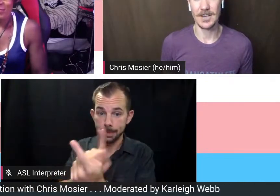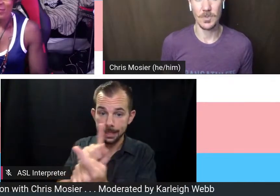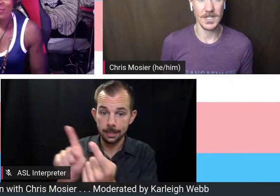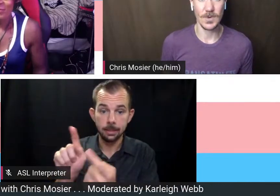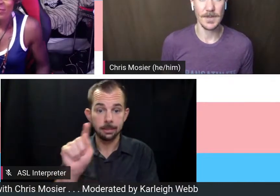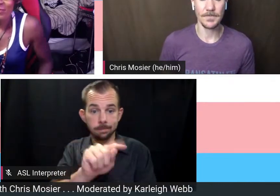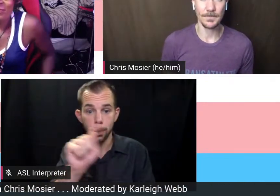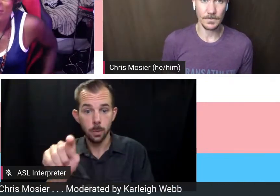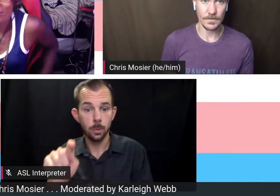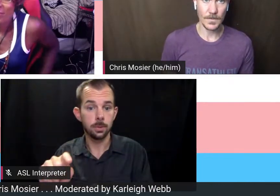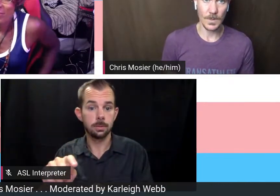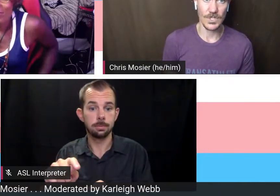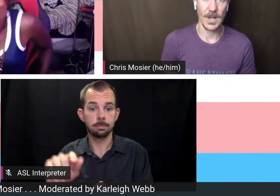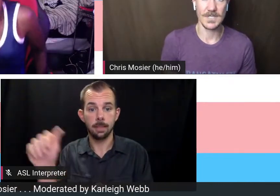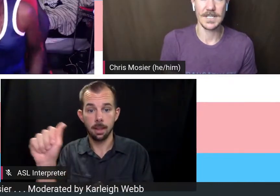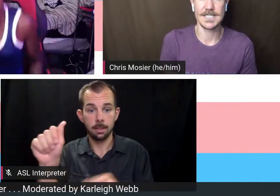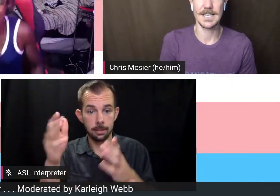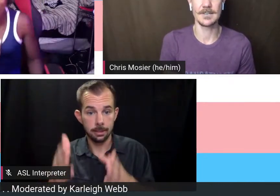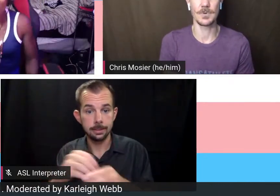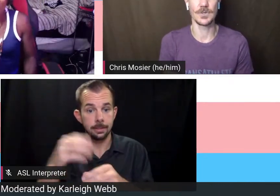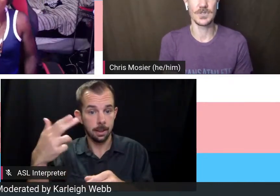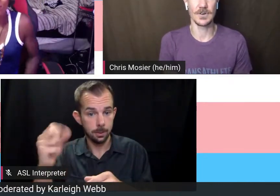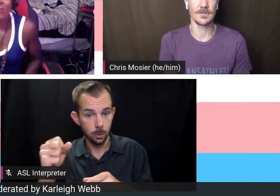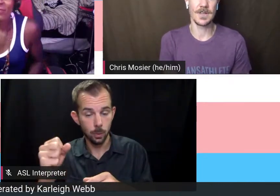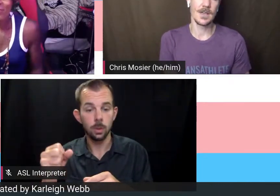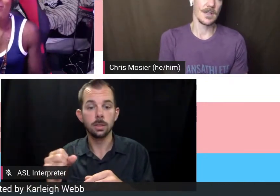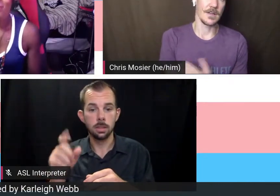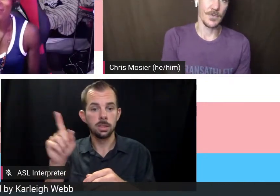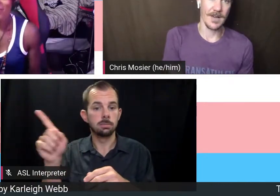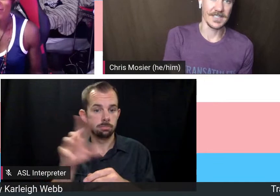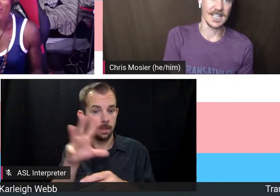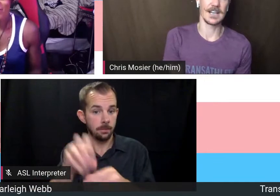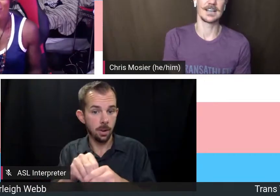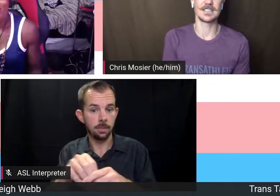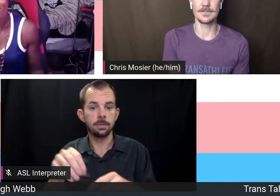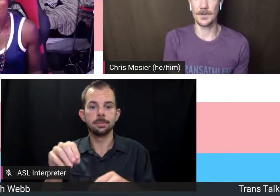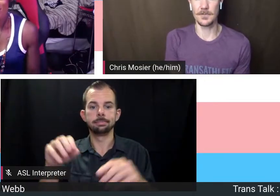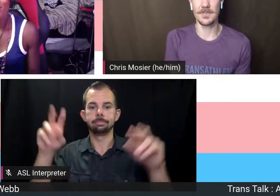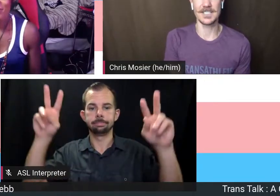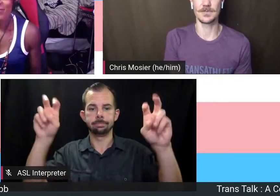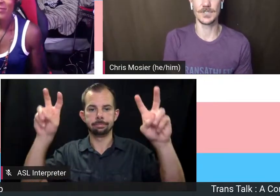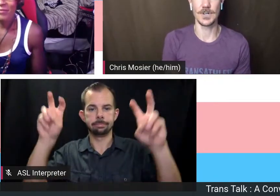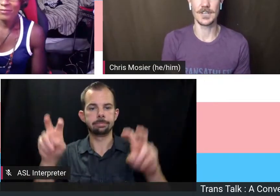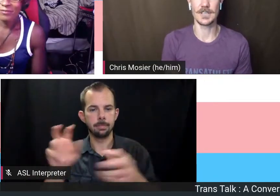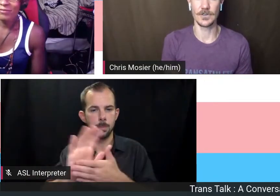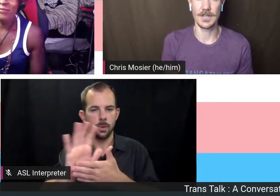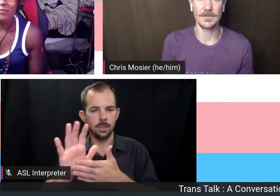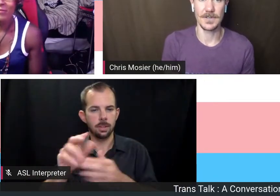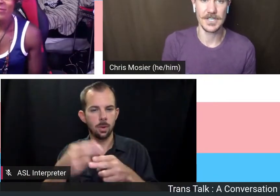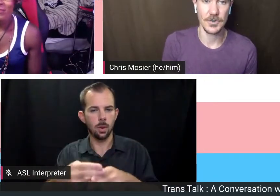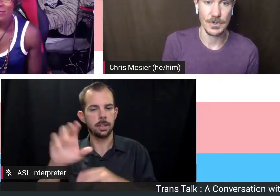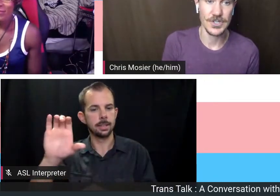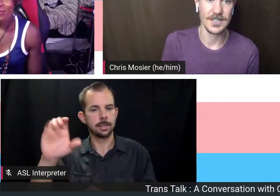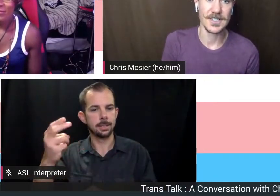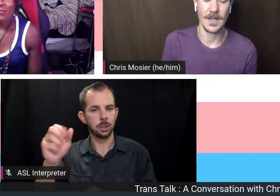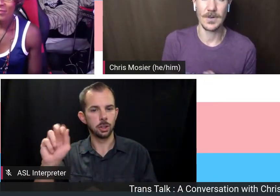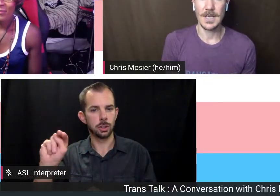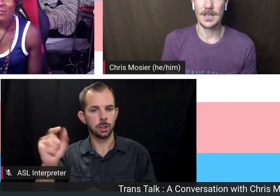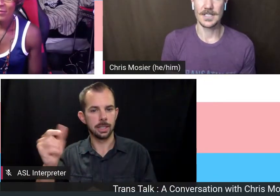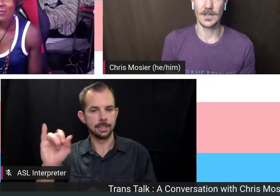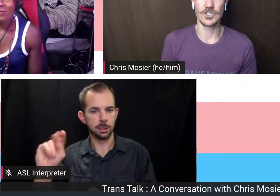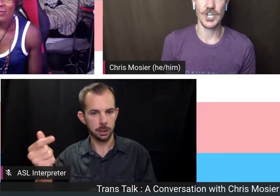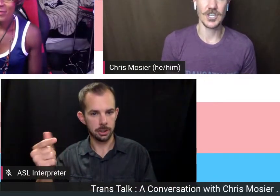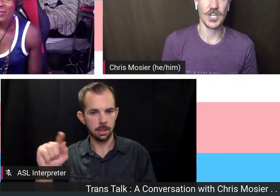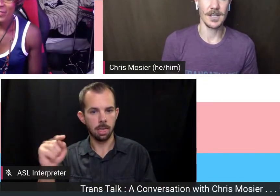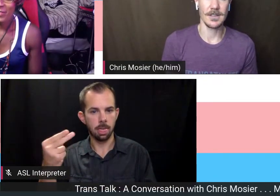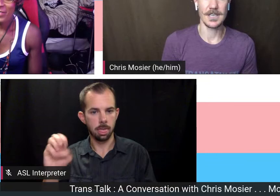Game documentary, which I was an executive producer of. If you haven't seen it, it's in the film festival circuit looking for distribution. So